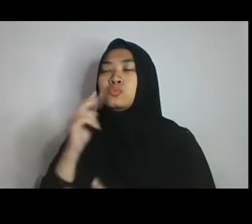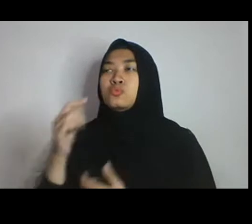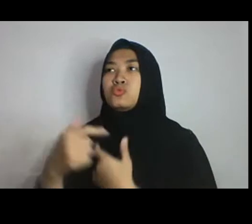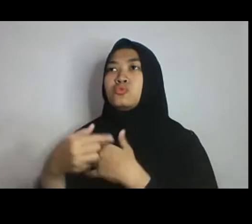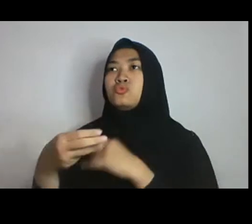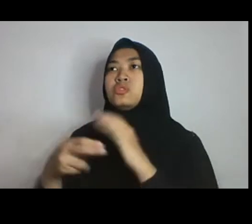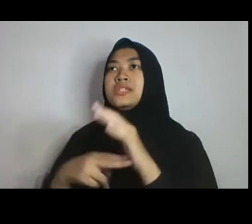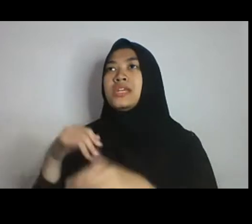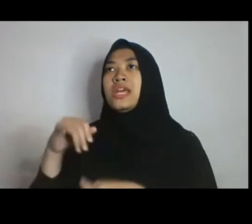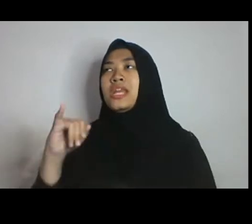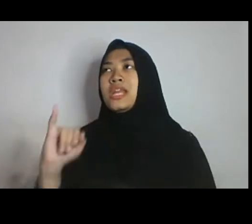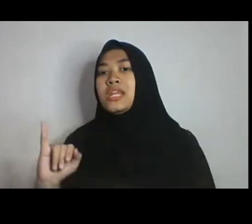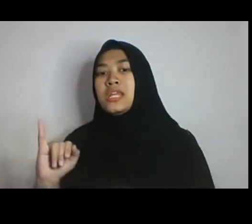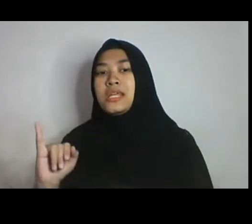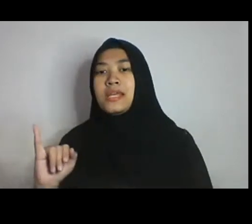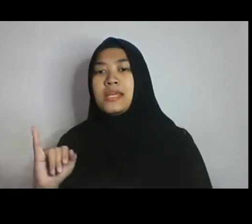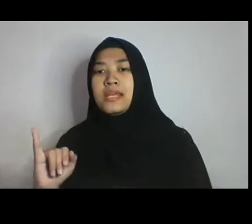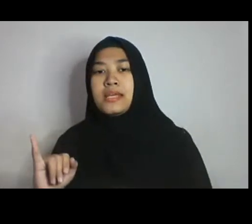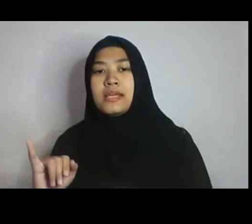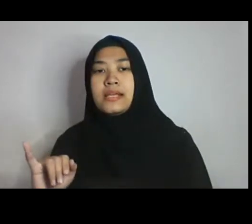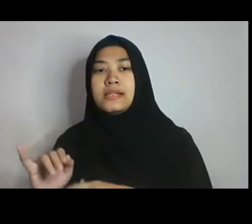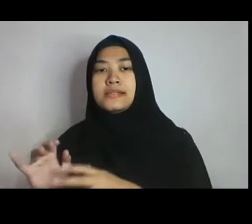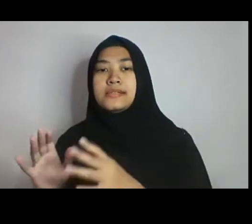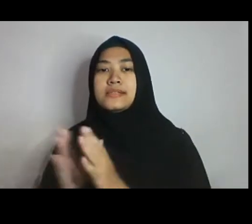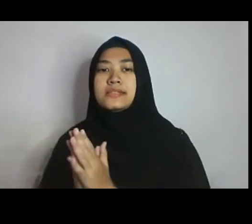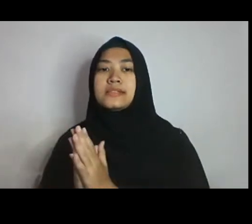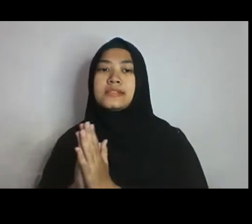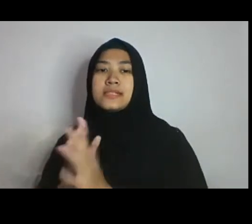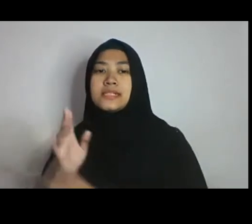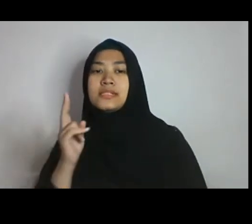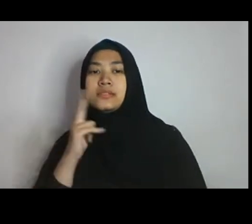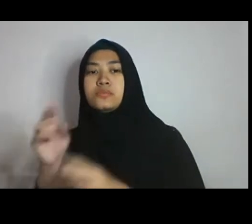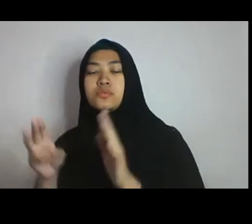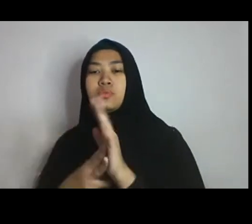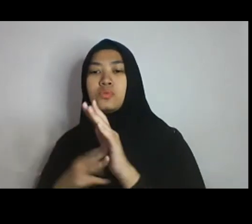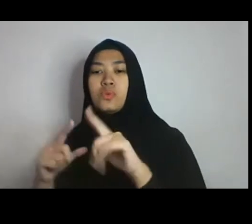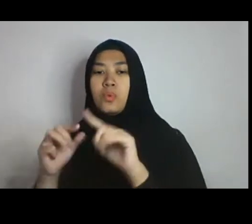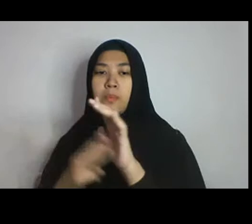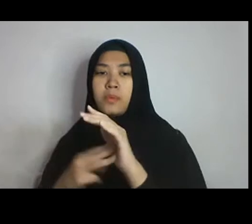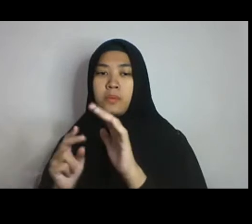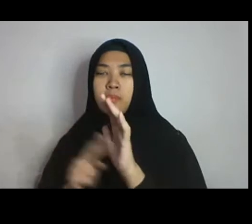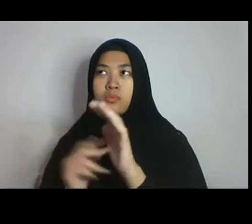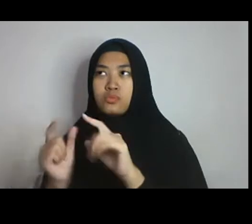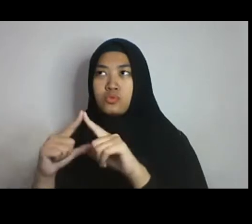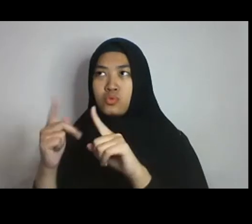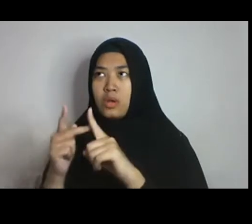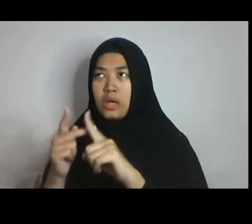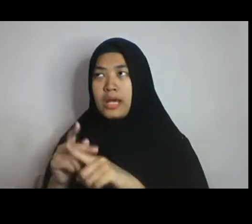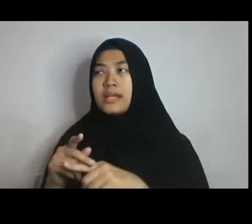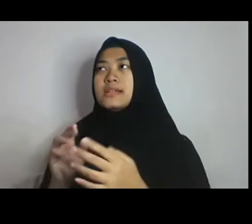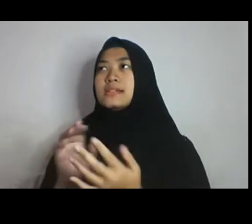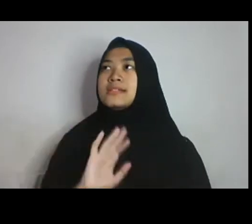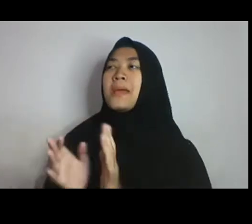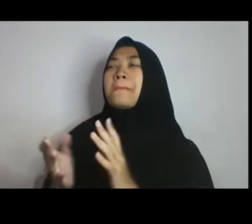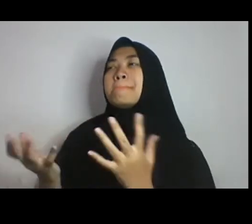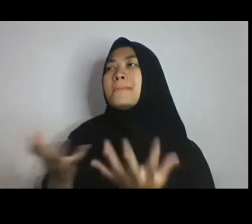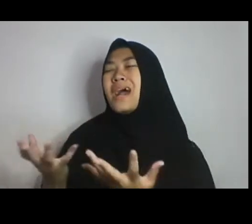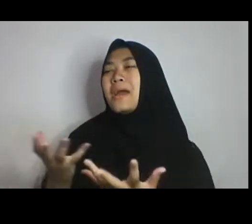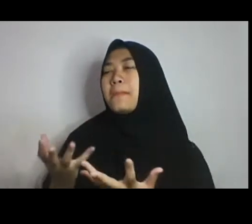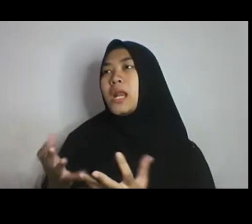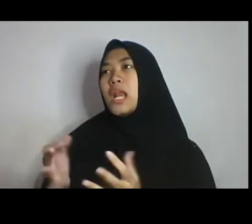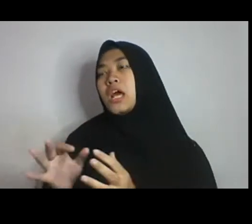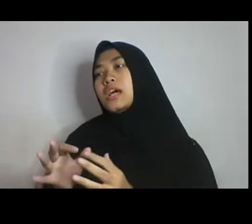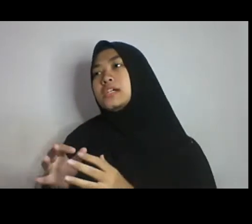works to sort of like stop and prevent this from happening in terms of